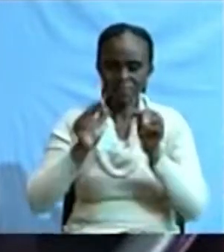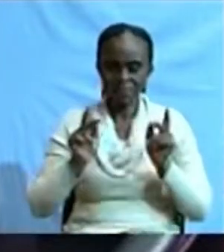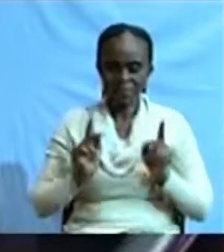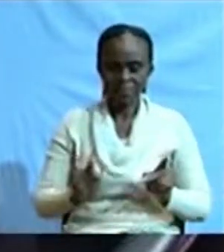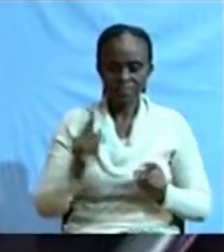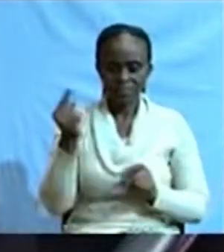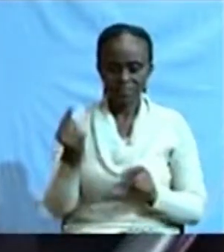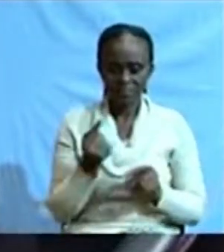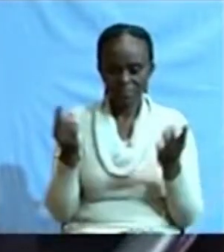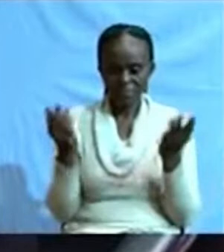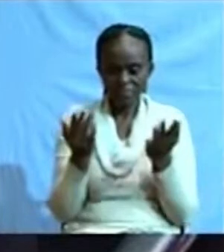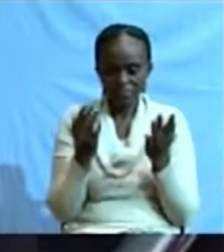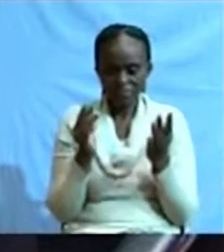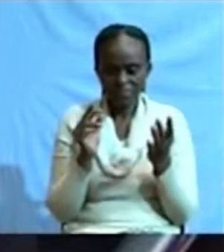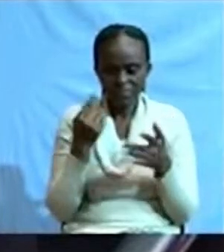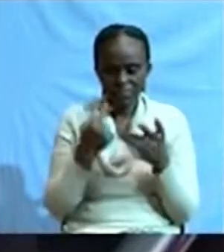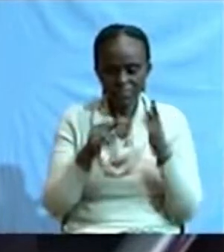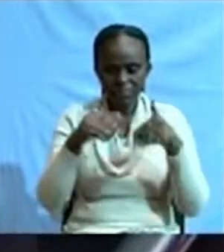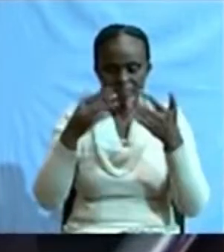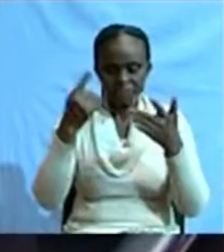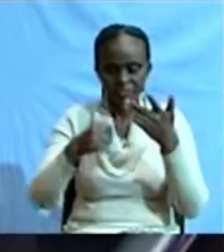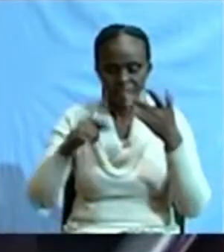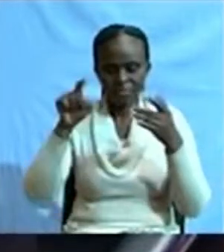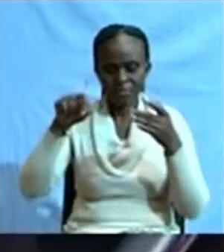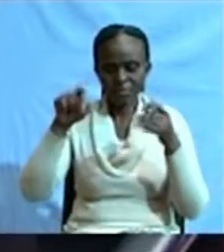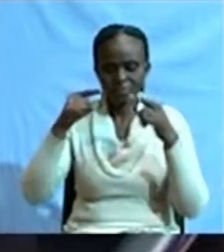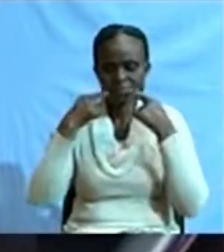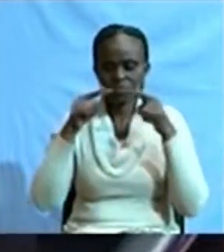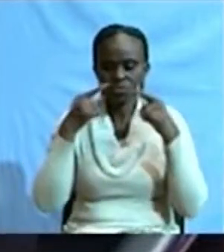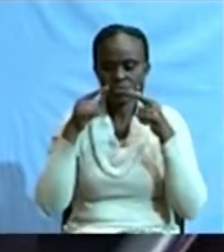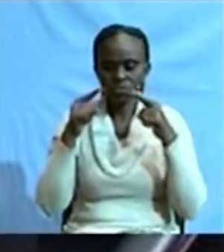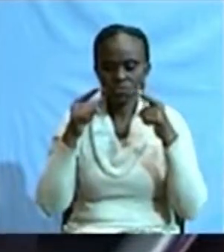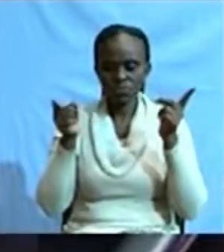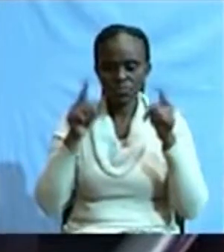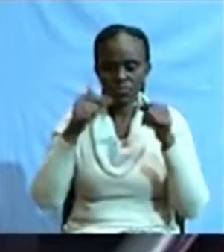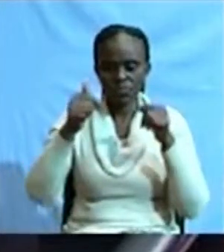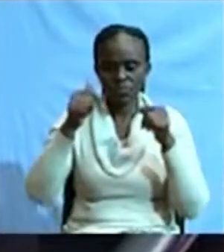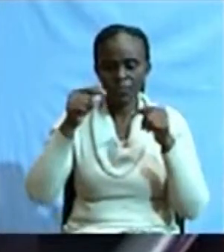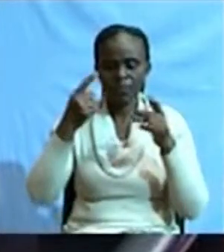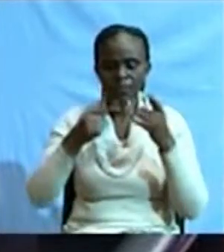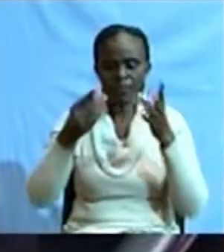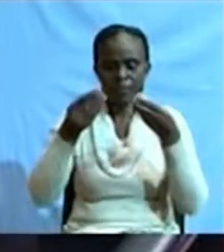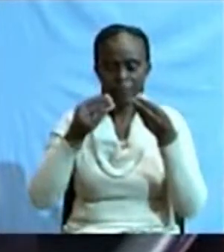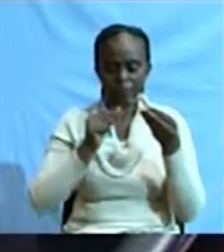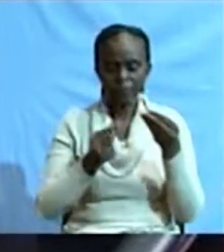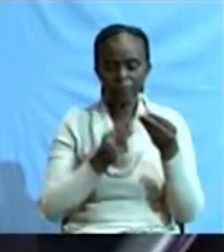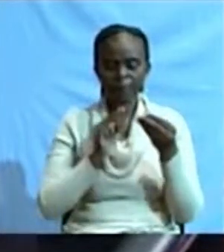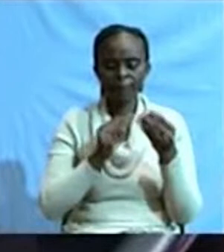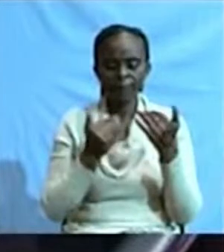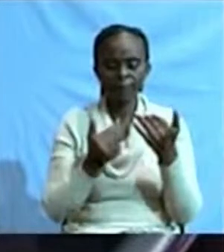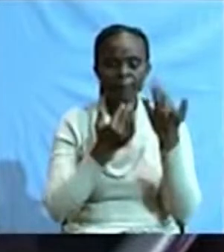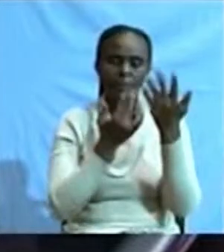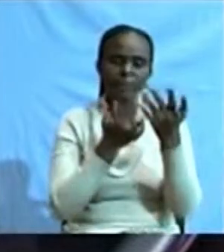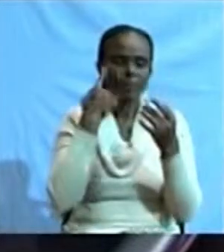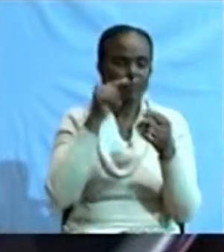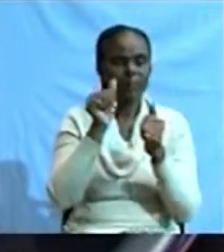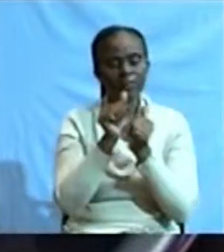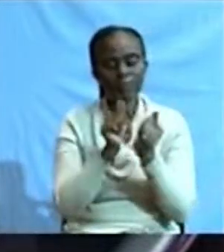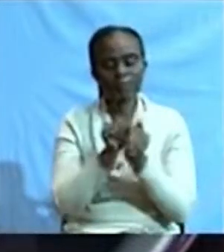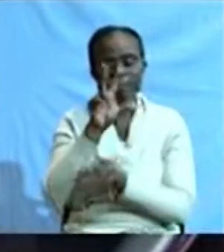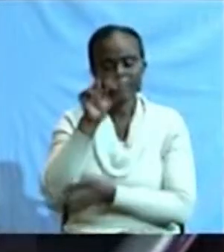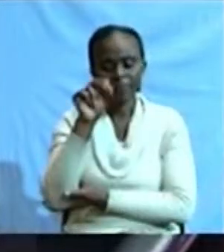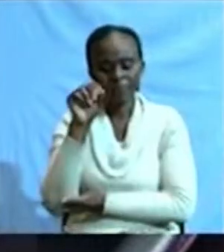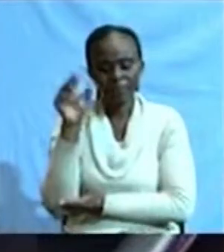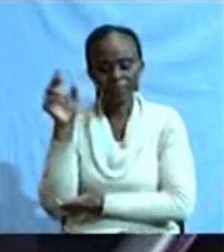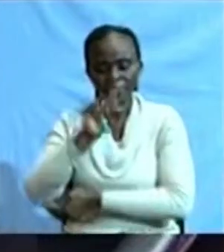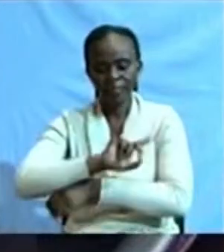come forth, we issue what we call a demand notice. So when a demand notice has been issued, we also wait for about, should be 30 days,